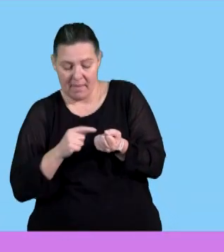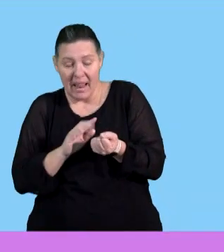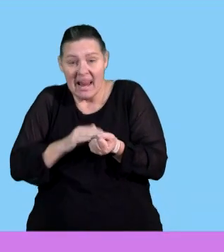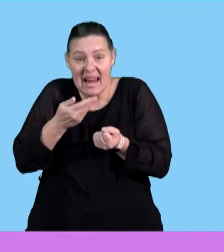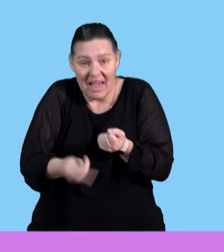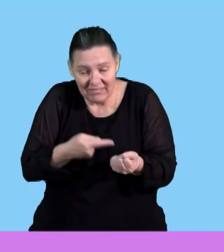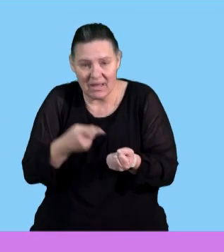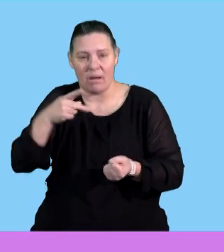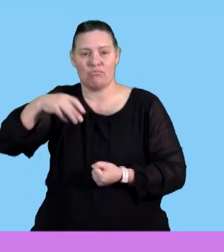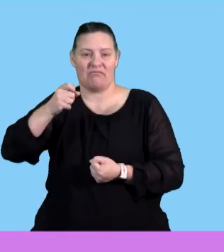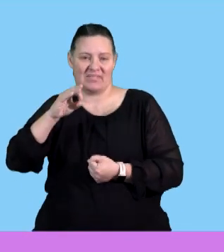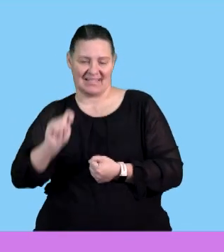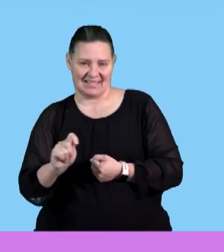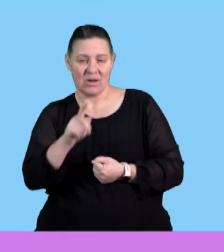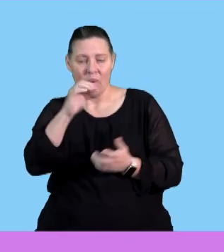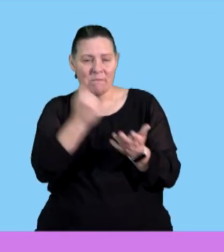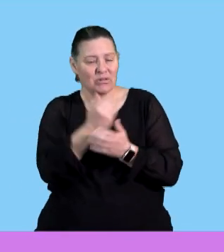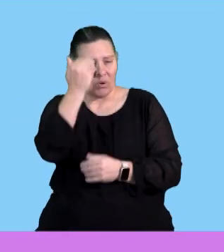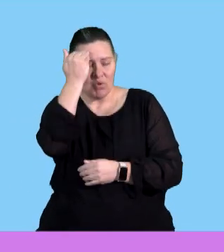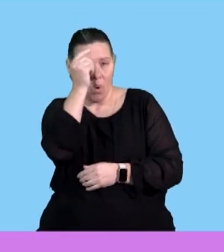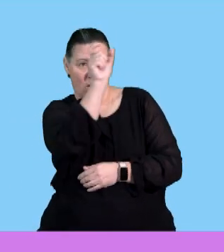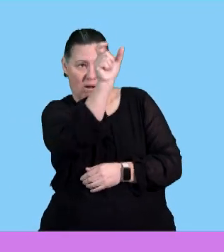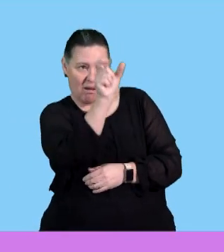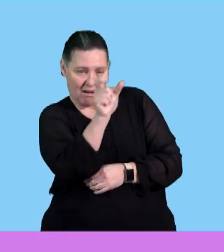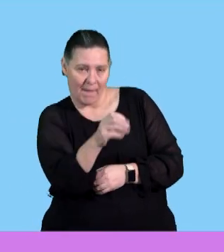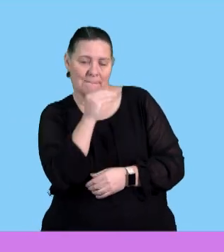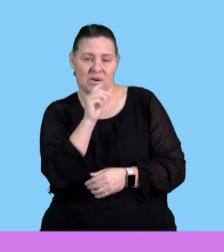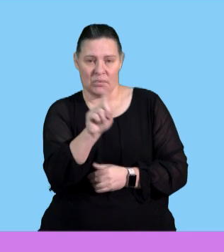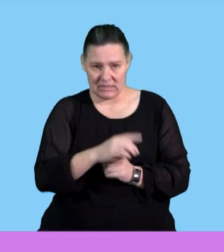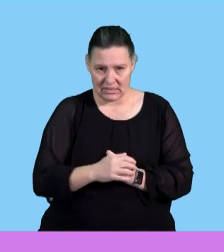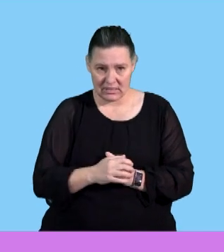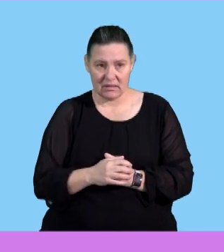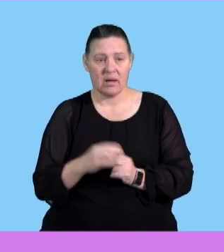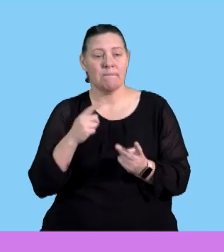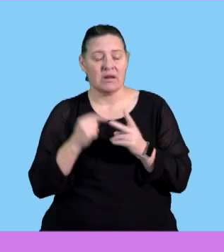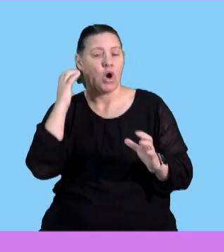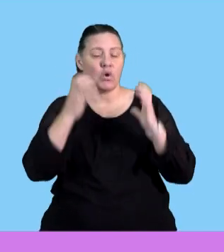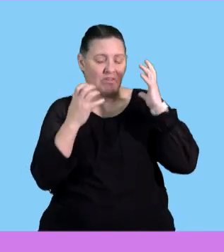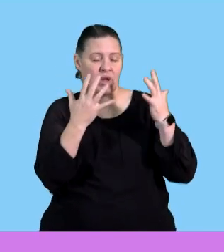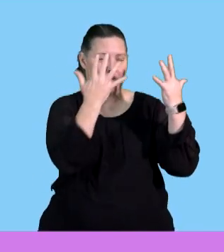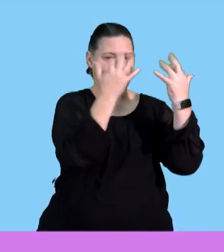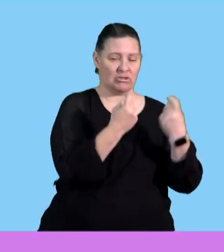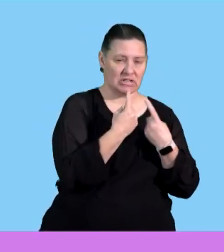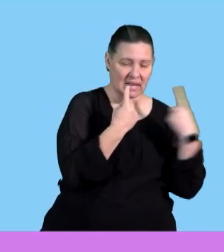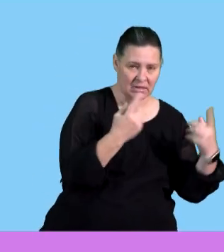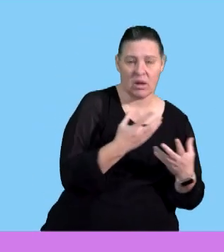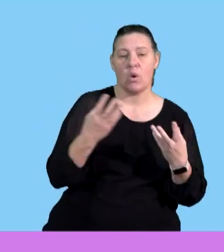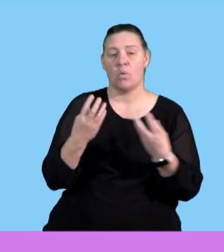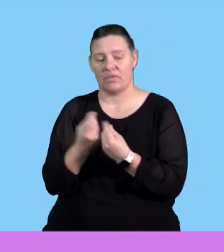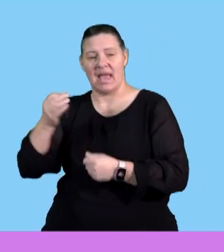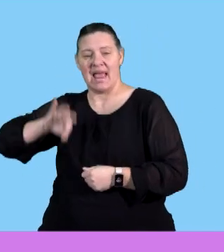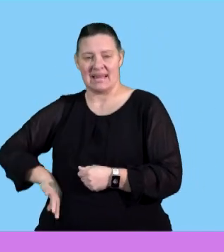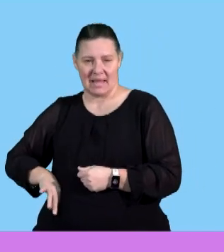there would be to know the definitions of the concept. Another error, confusing a budget